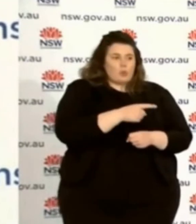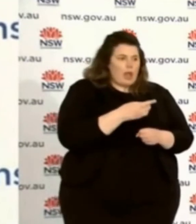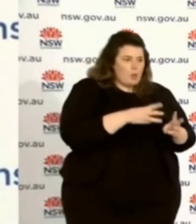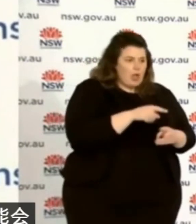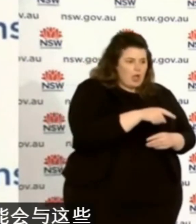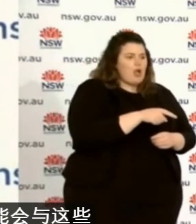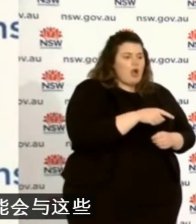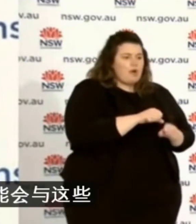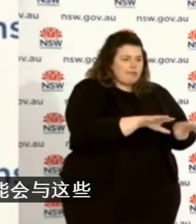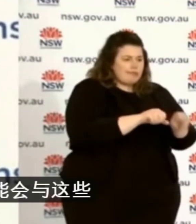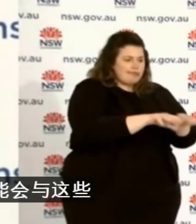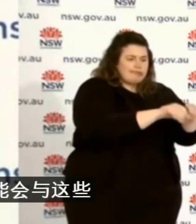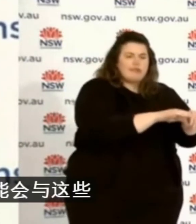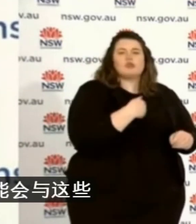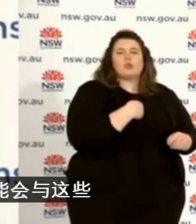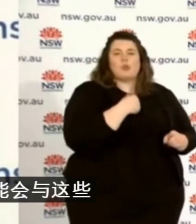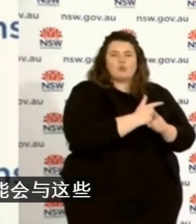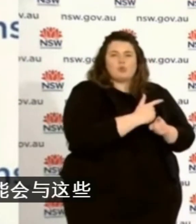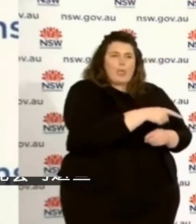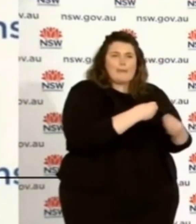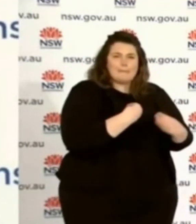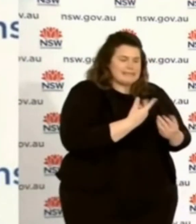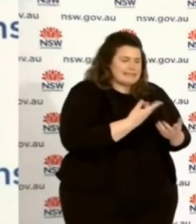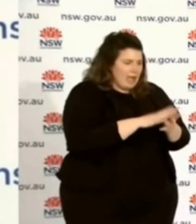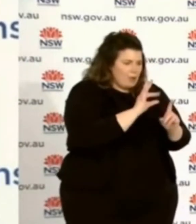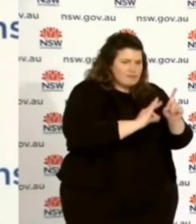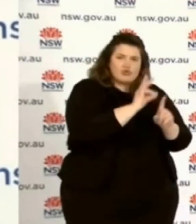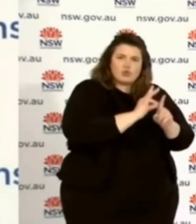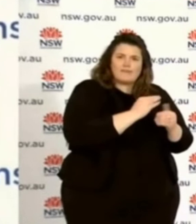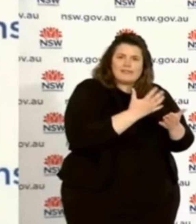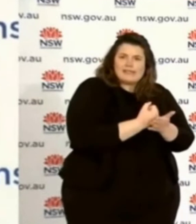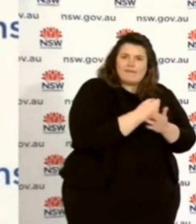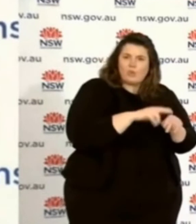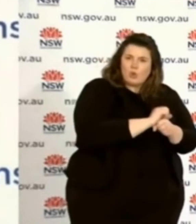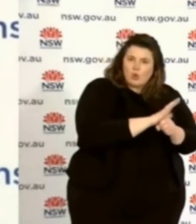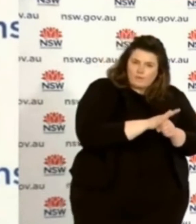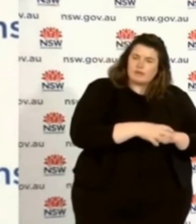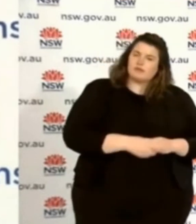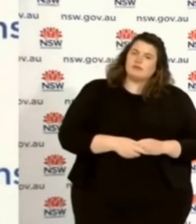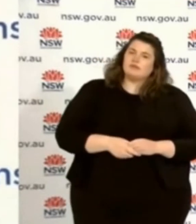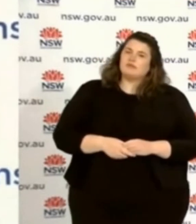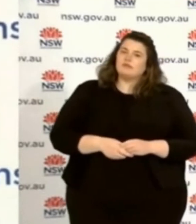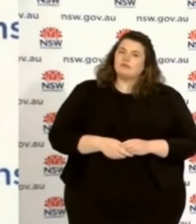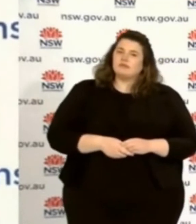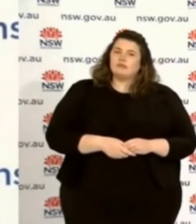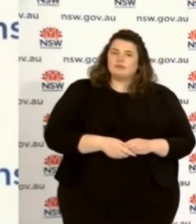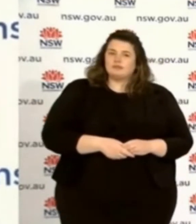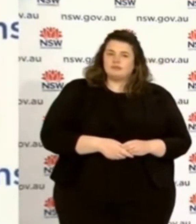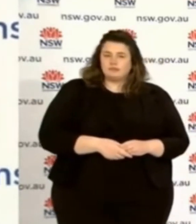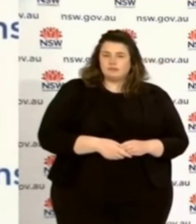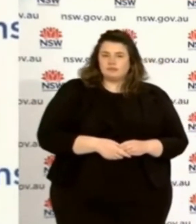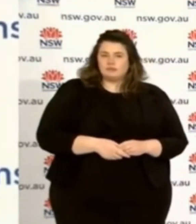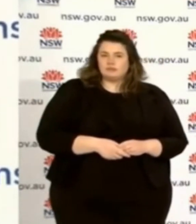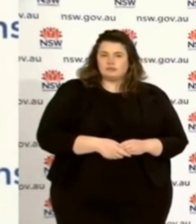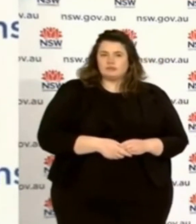we might actually work with those industries to up their COVID safety plans. We may actually work with people to